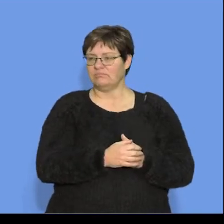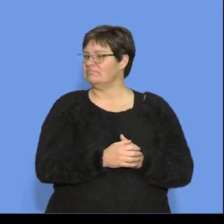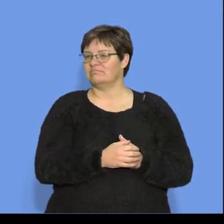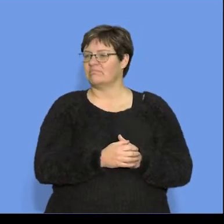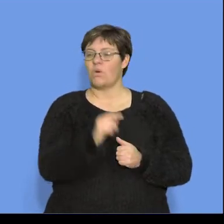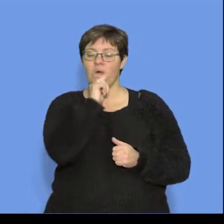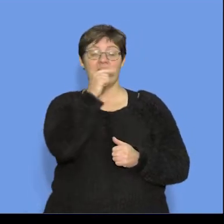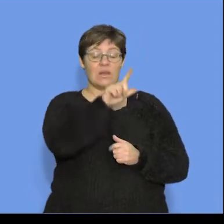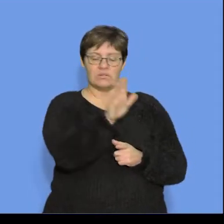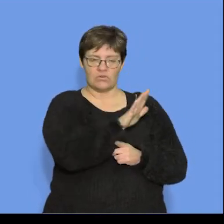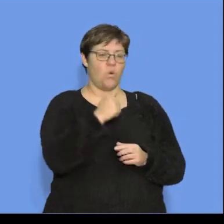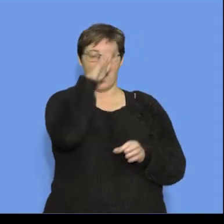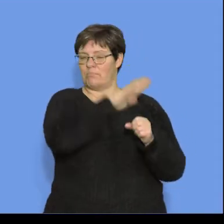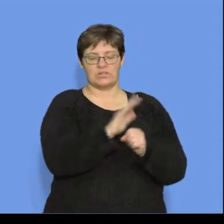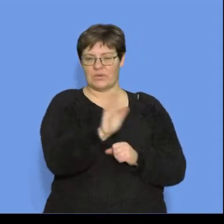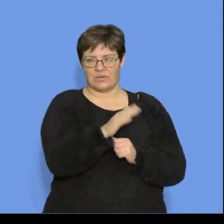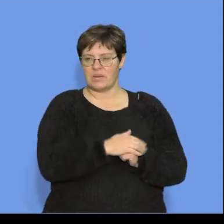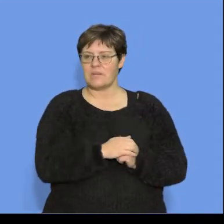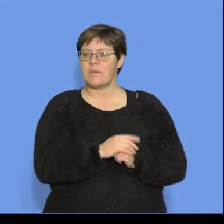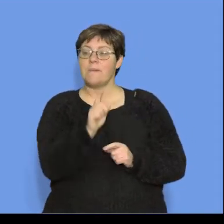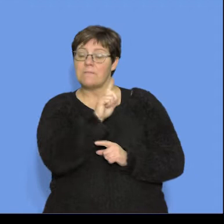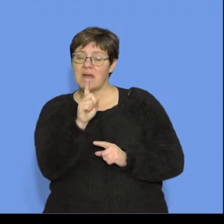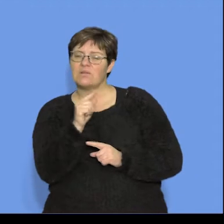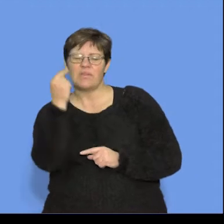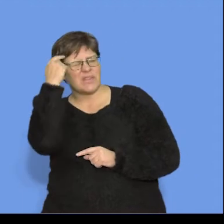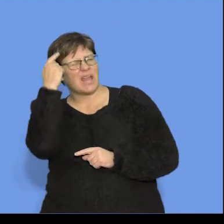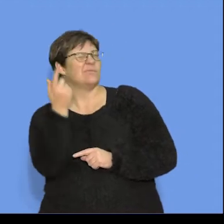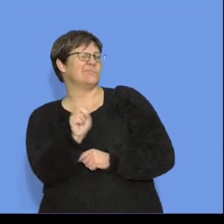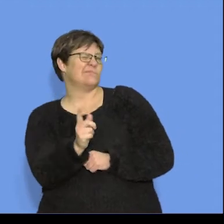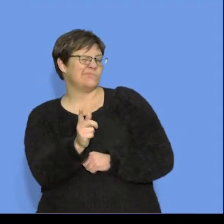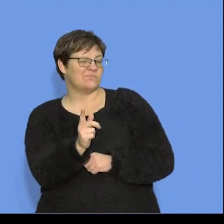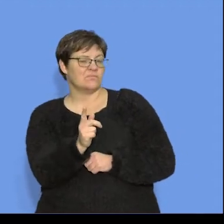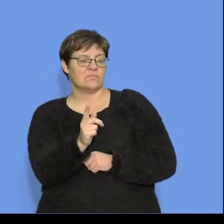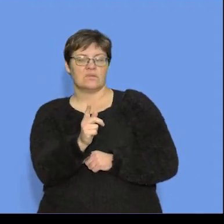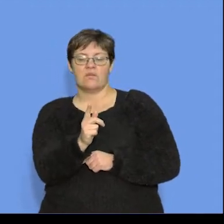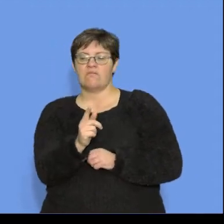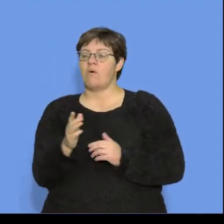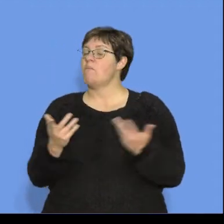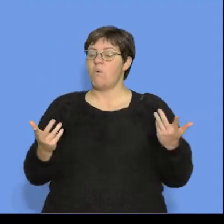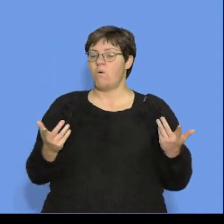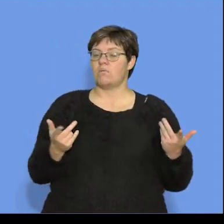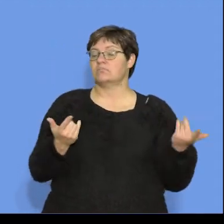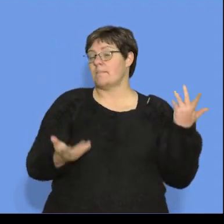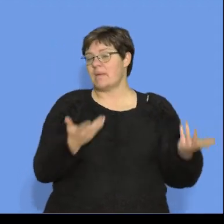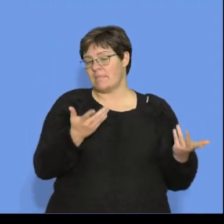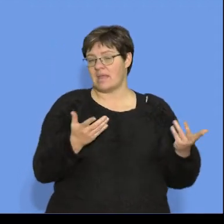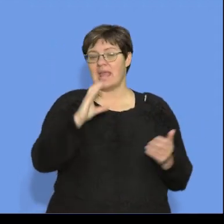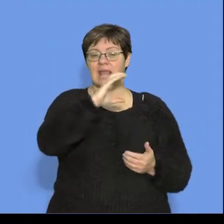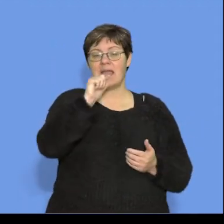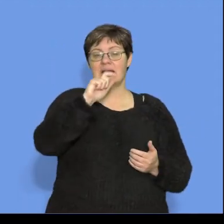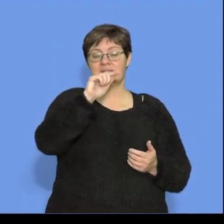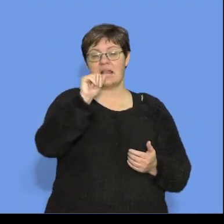that's liquid, so it's not high pressure. But what you could also think about, it's not more of, there could be a